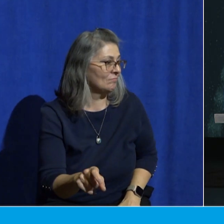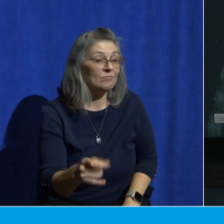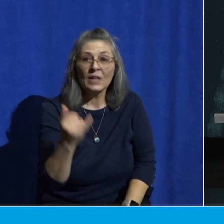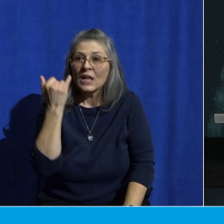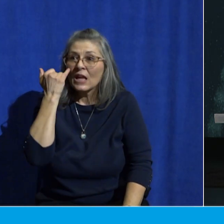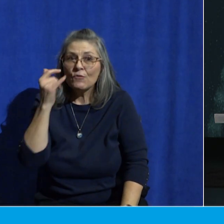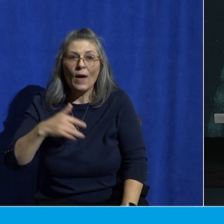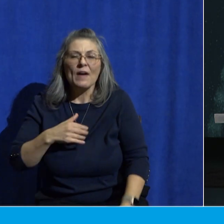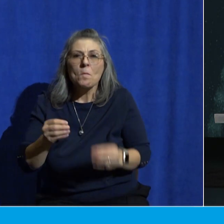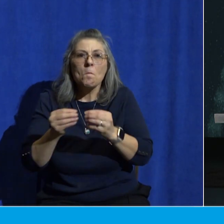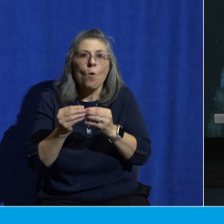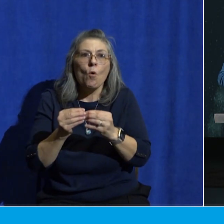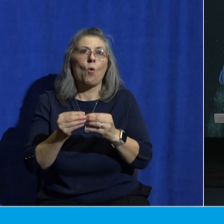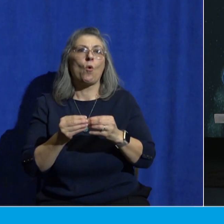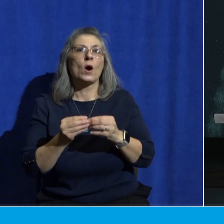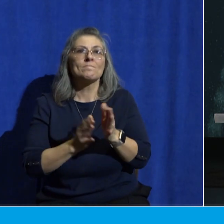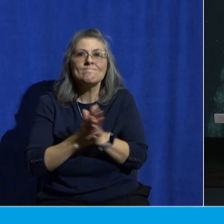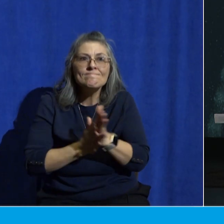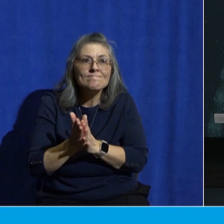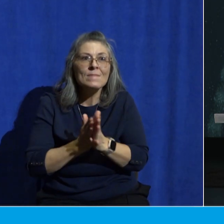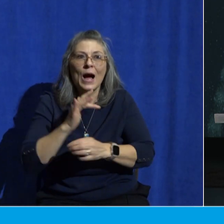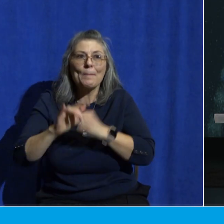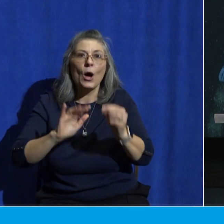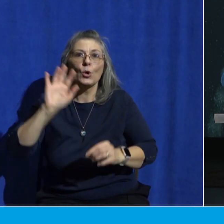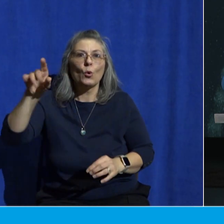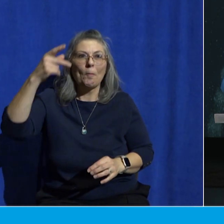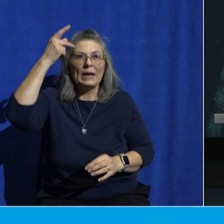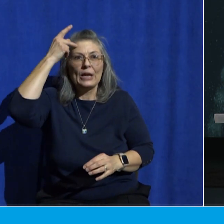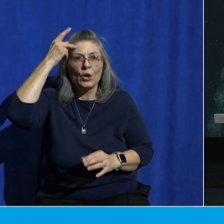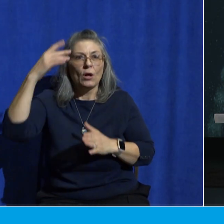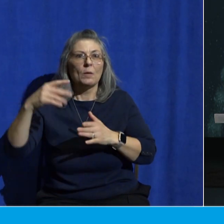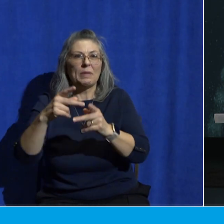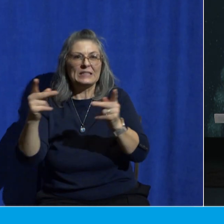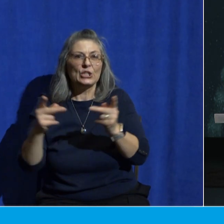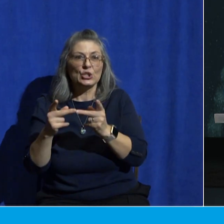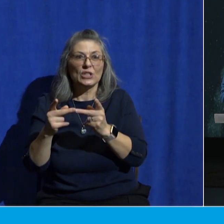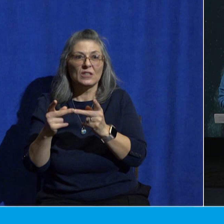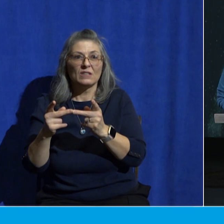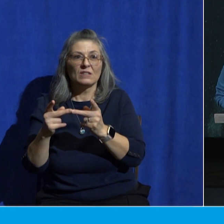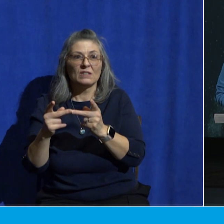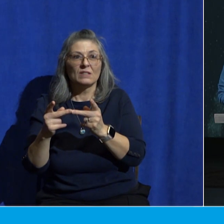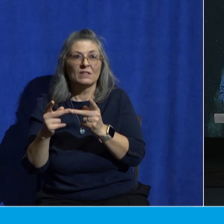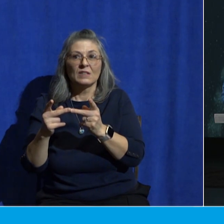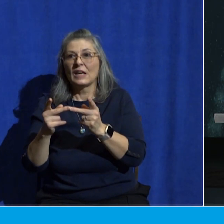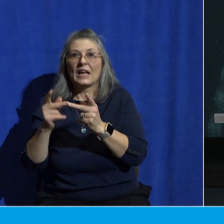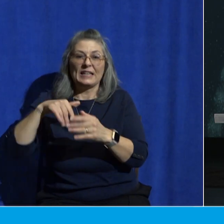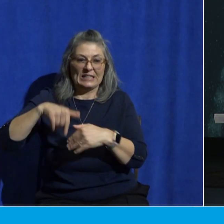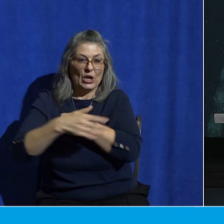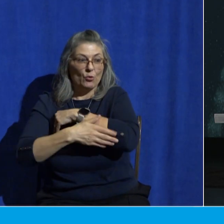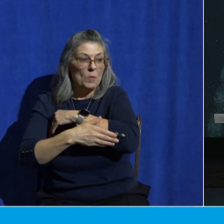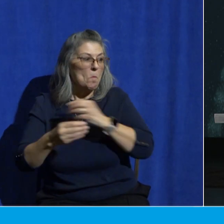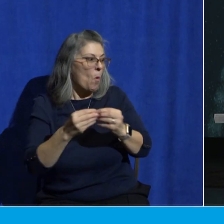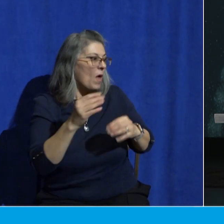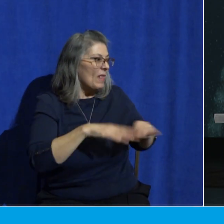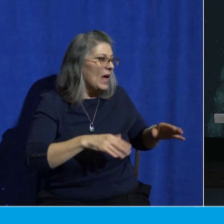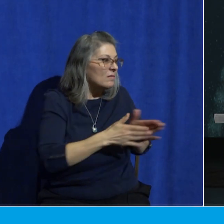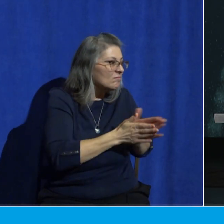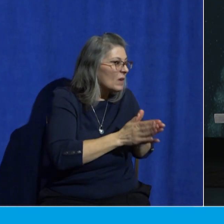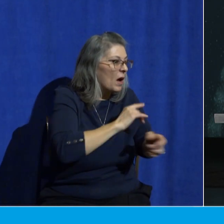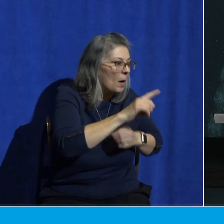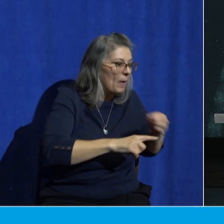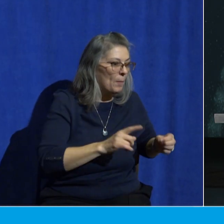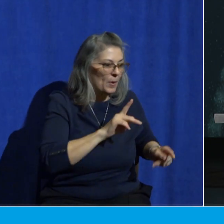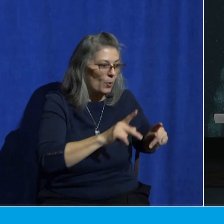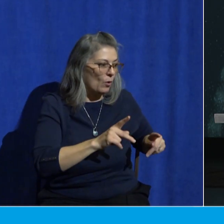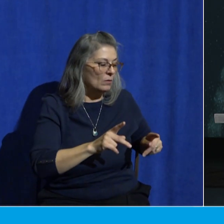more passionate about our political positions in our country than we are about people's salvation in eternity, then